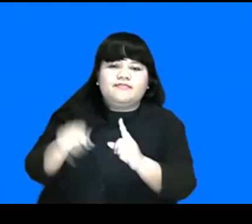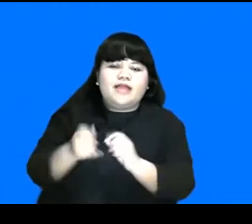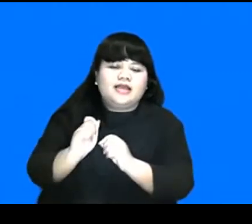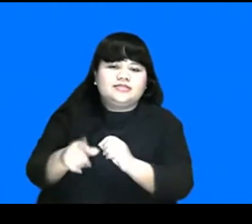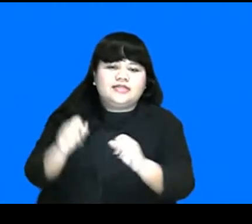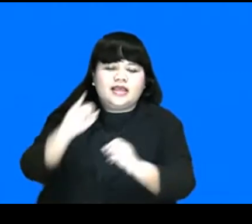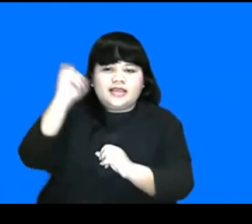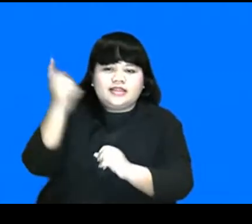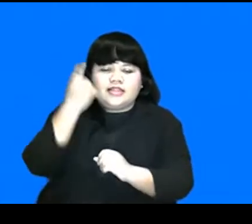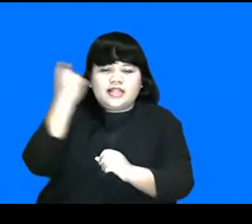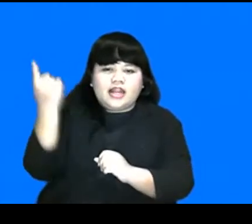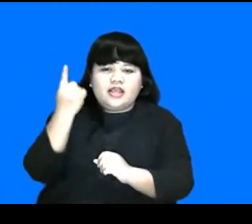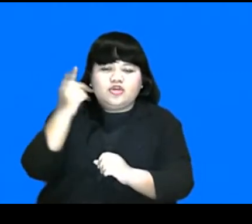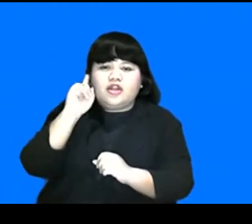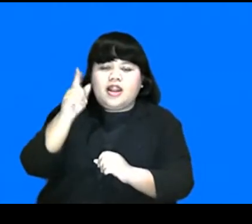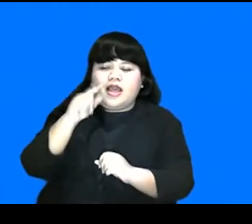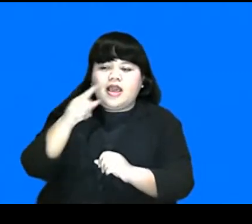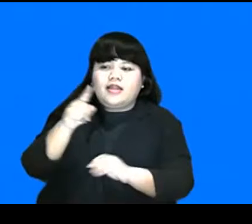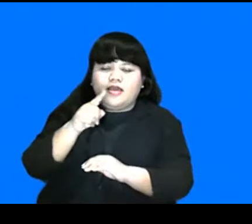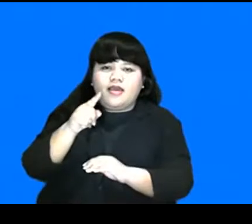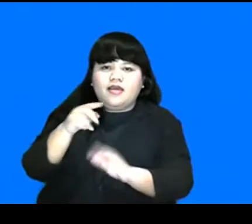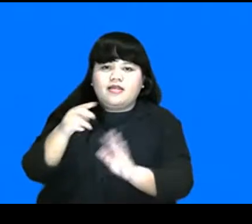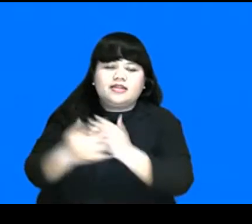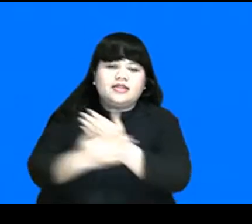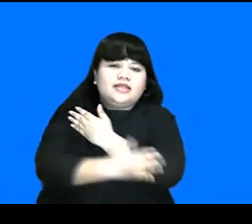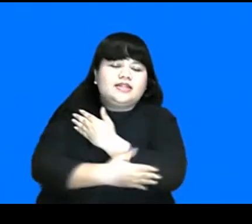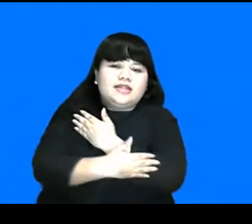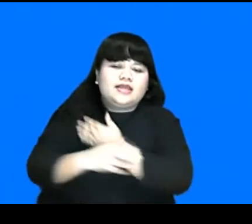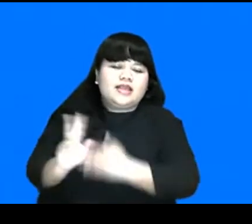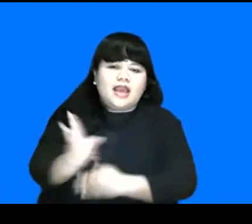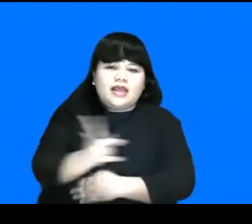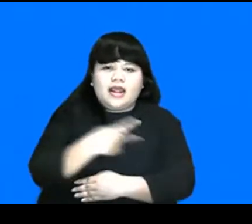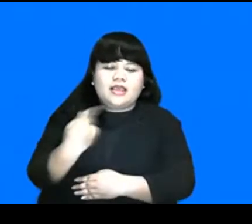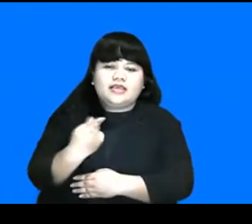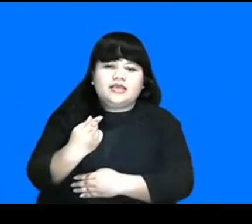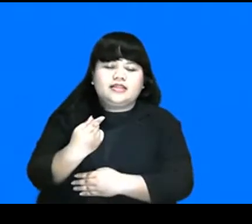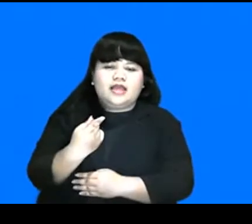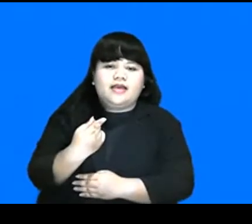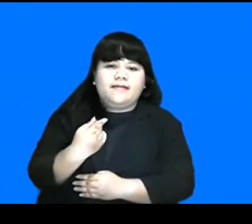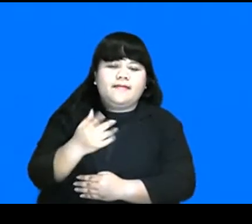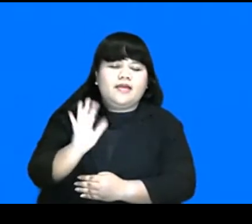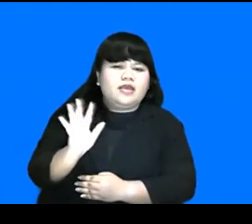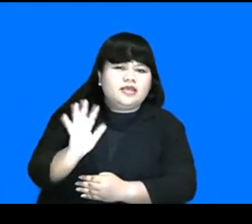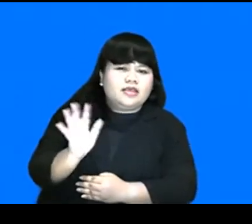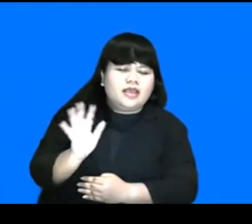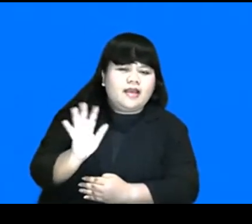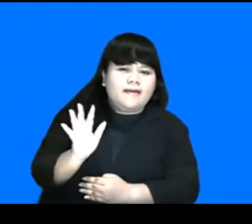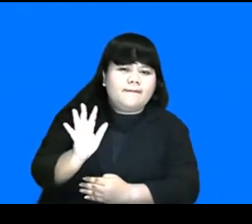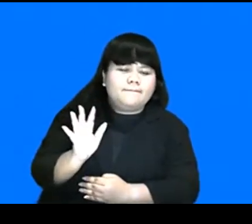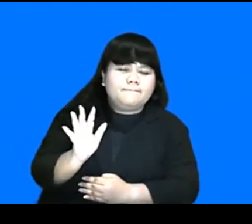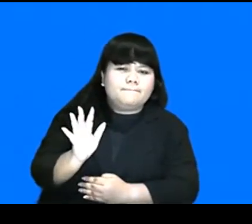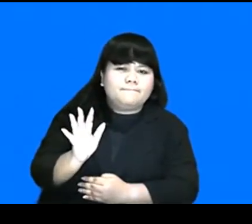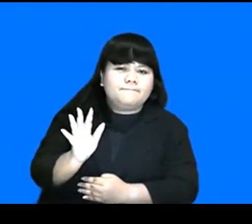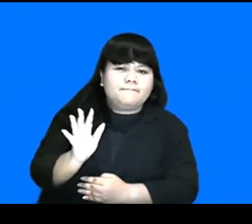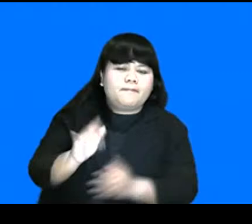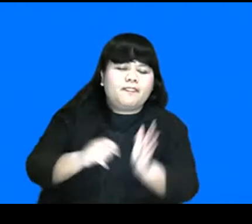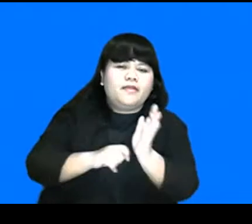countries, that is not just gender just and responsive, but also,